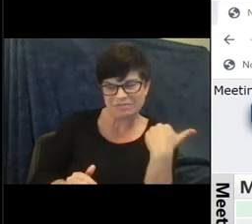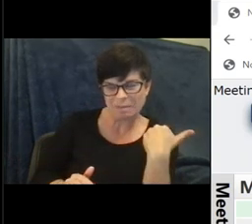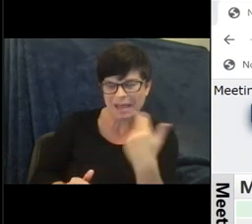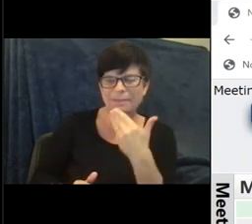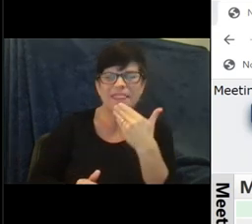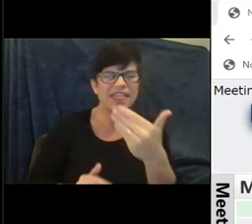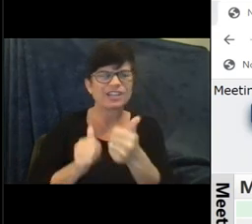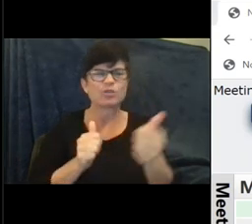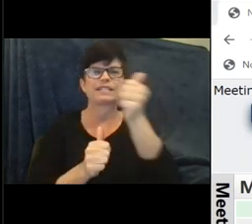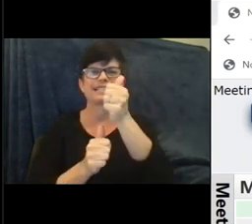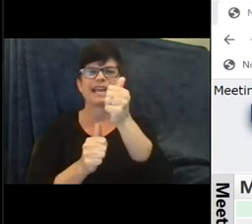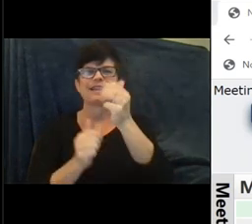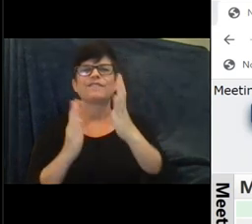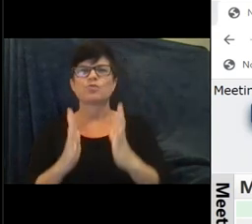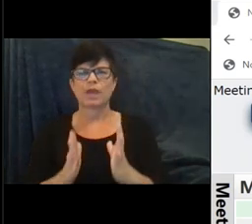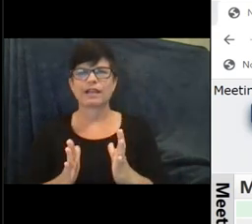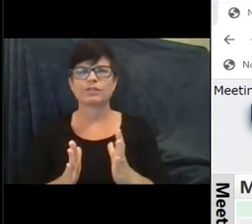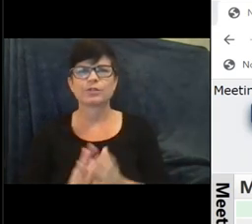Director. So